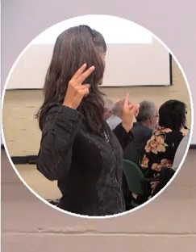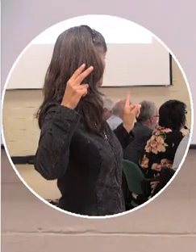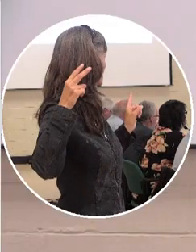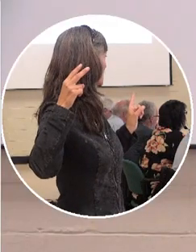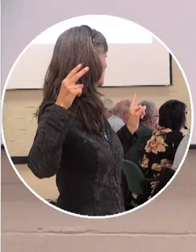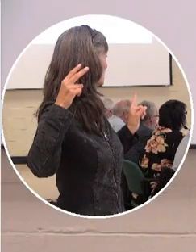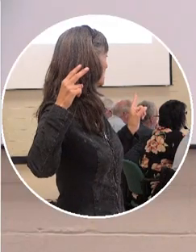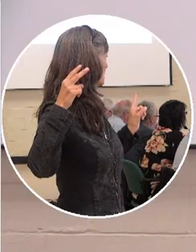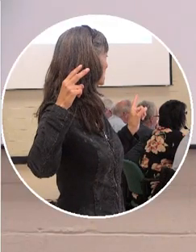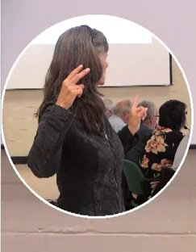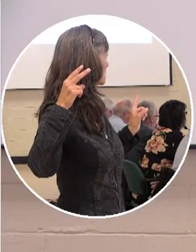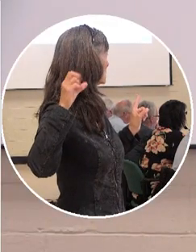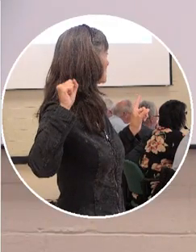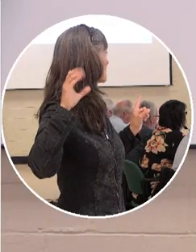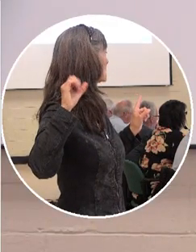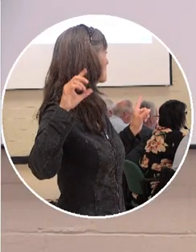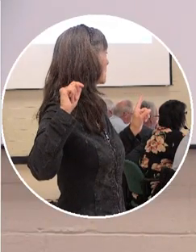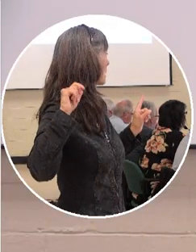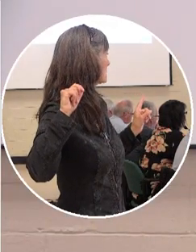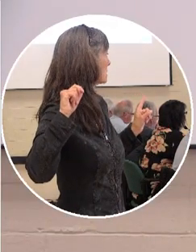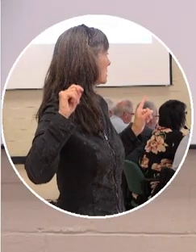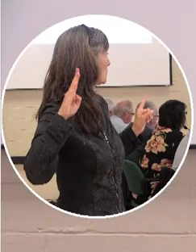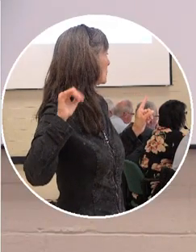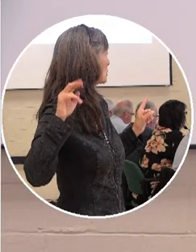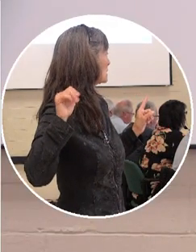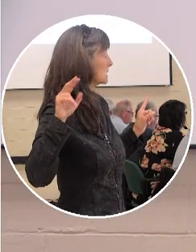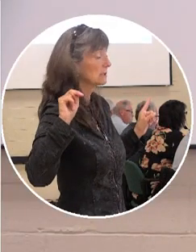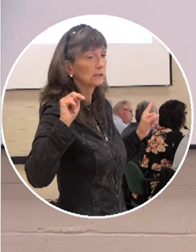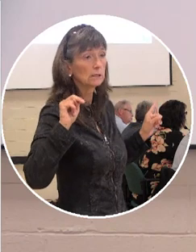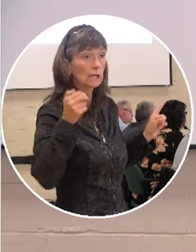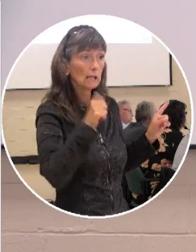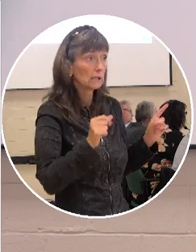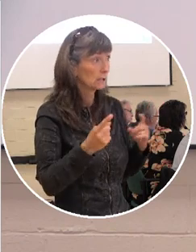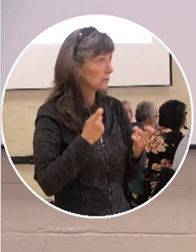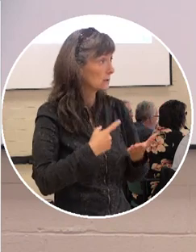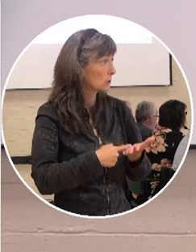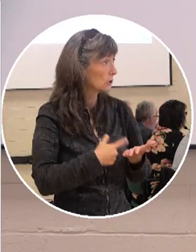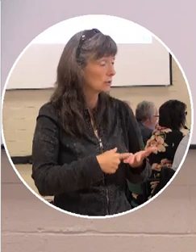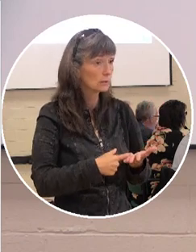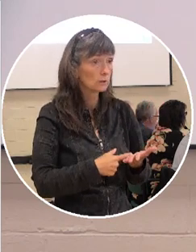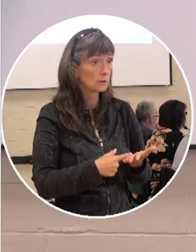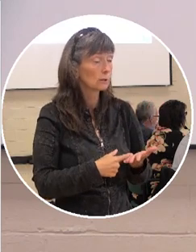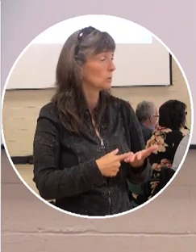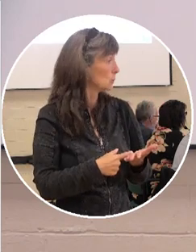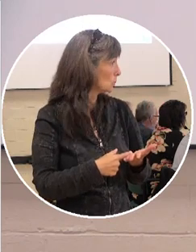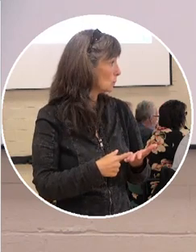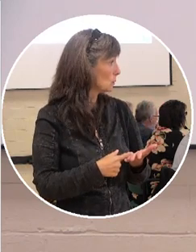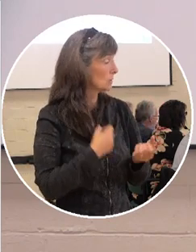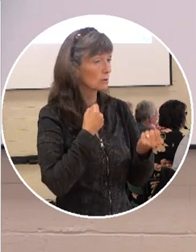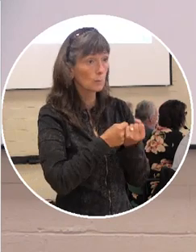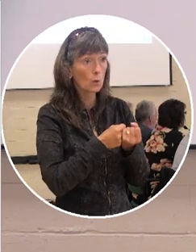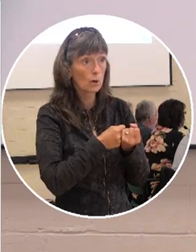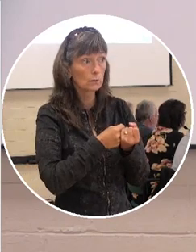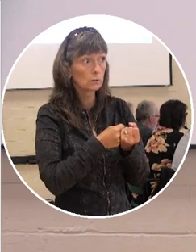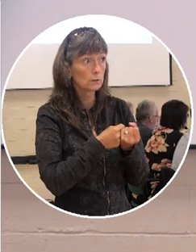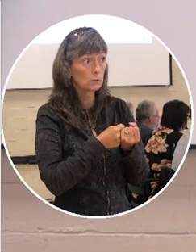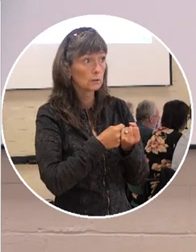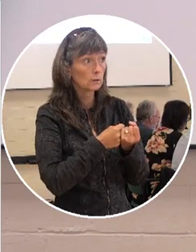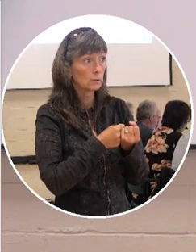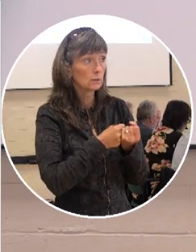by Scott Burden. Discussion questions? Hearing none, all in favor of the amends?